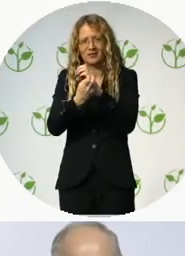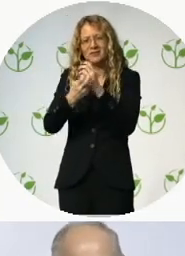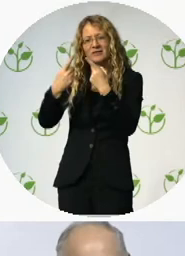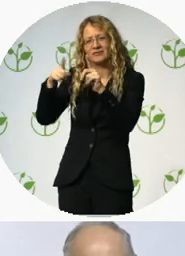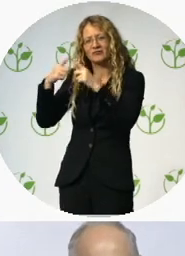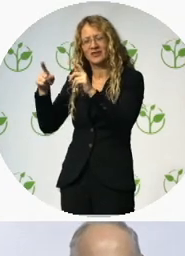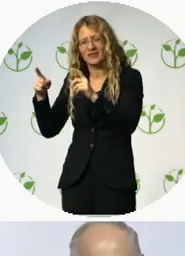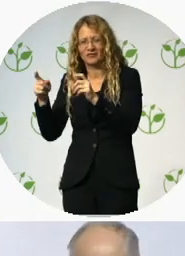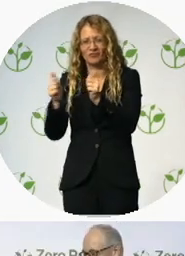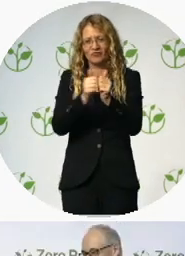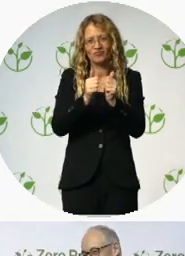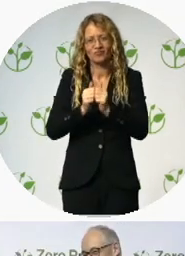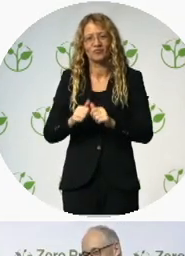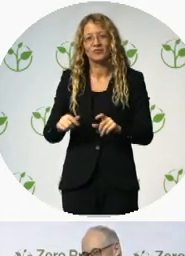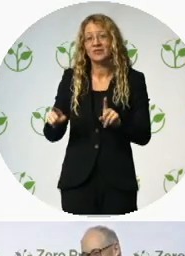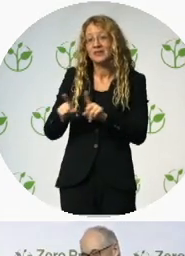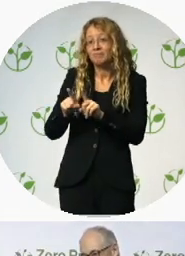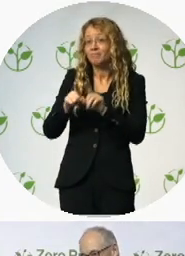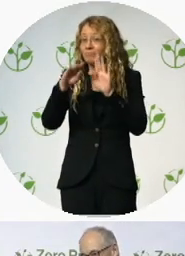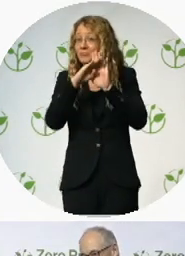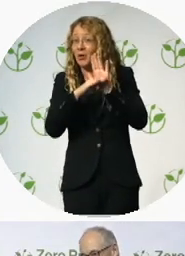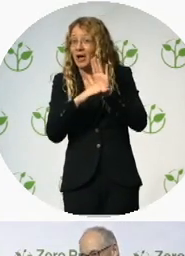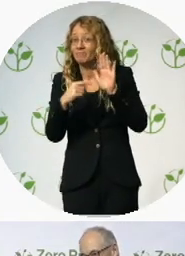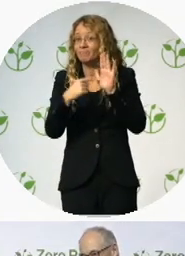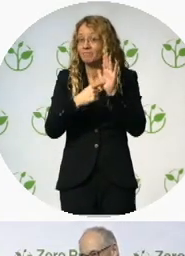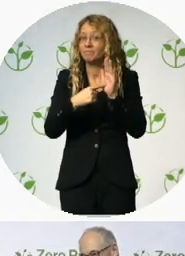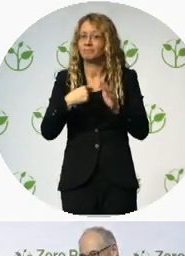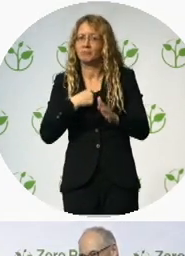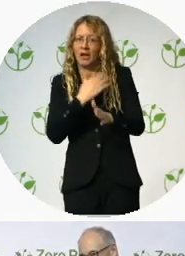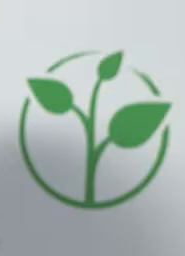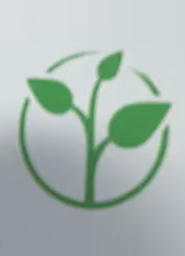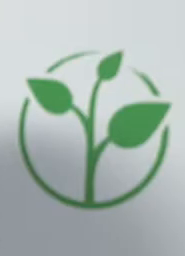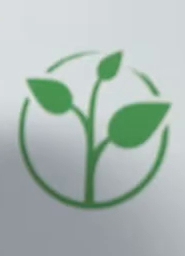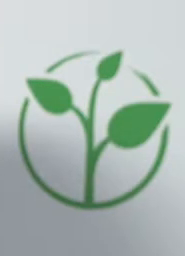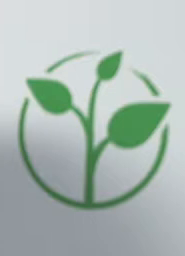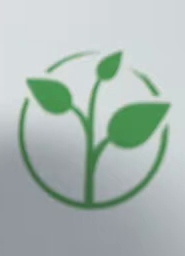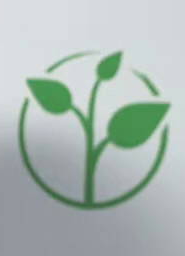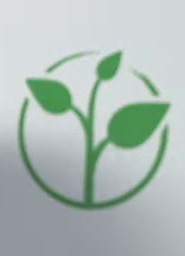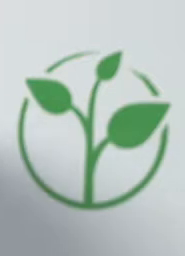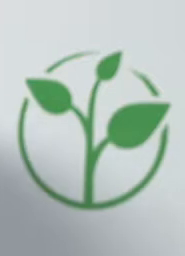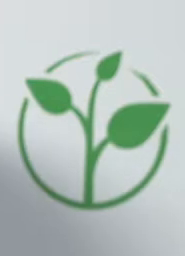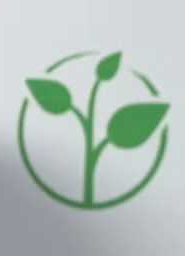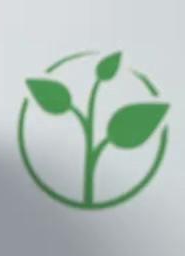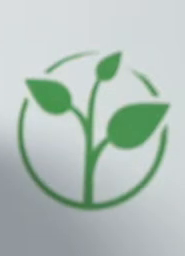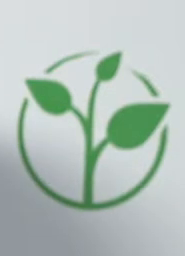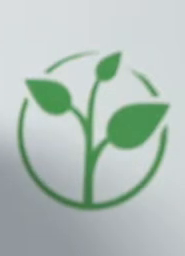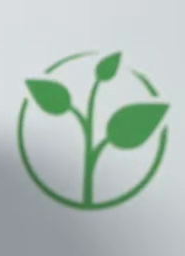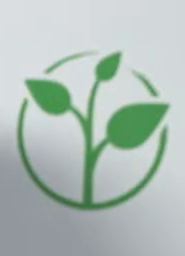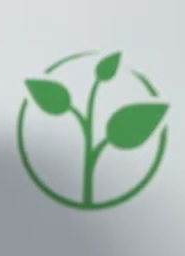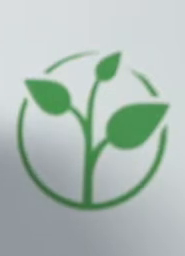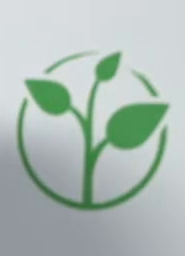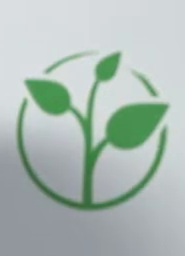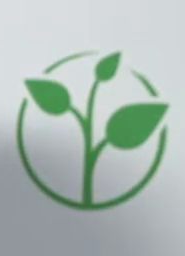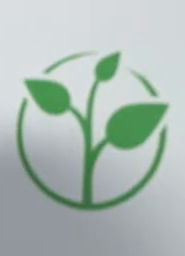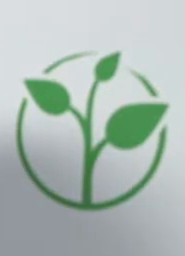a fellow traveler with no disability assists the traveler with a disability. Hi, my name is Neha Arora and I'm